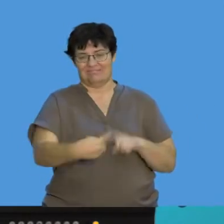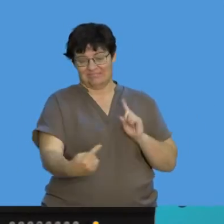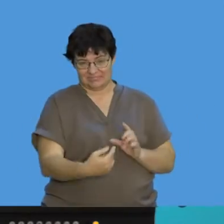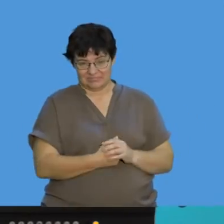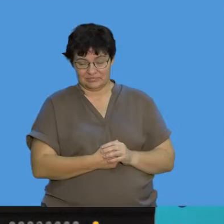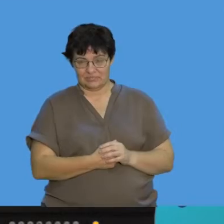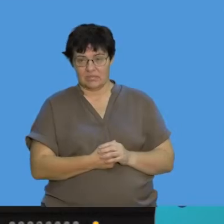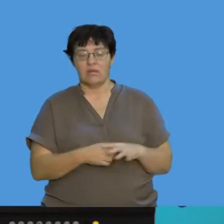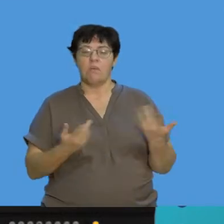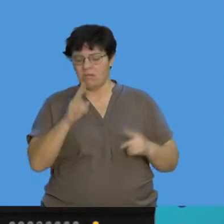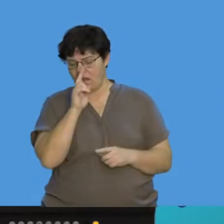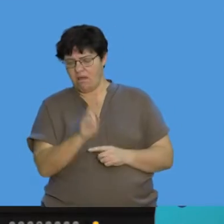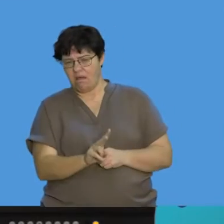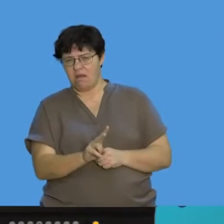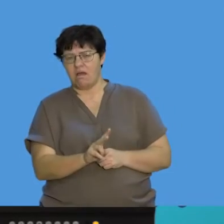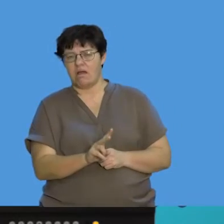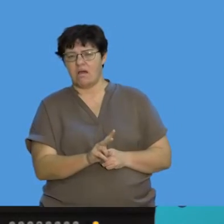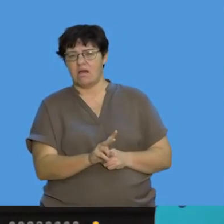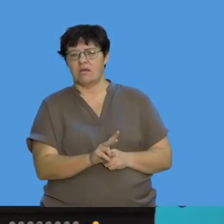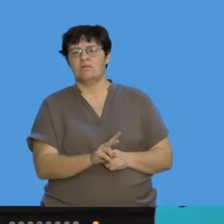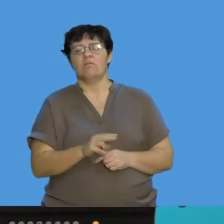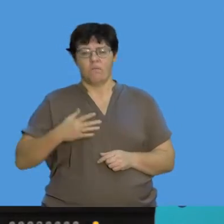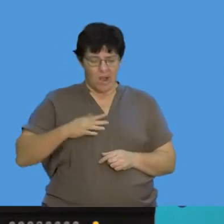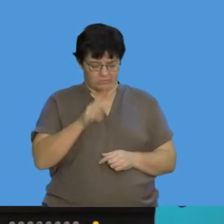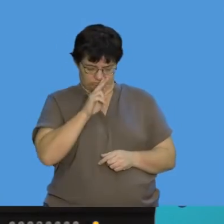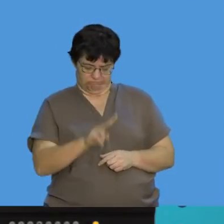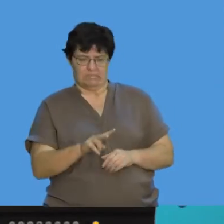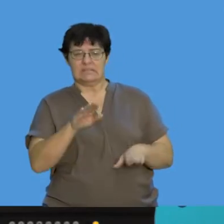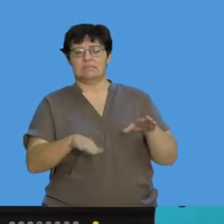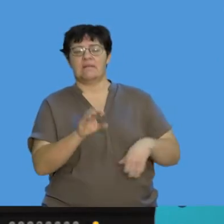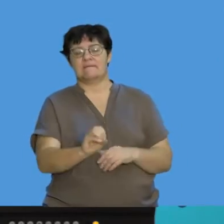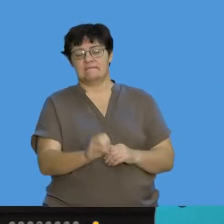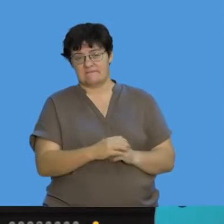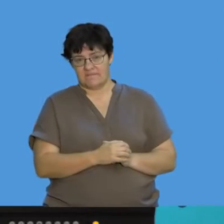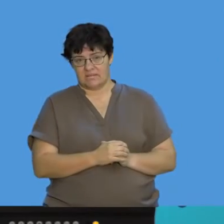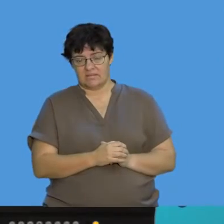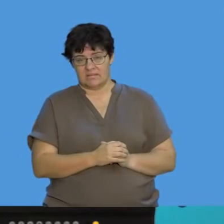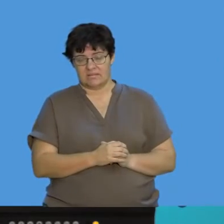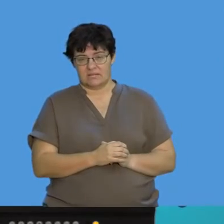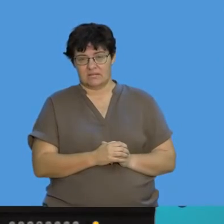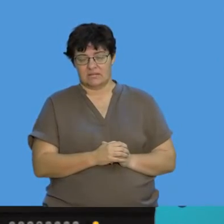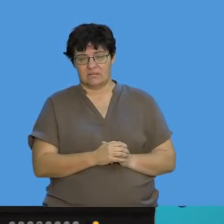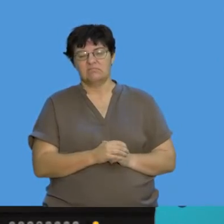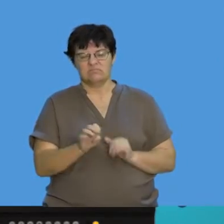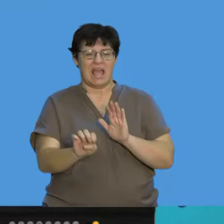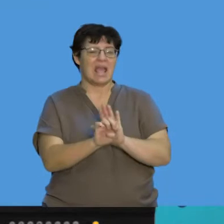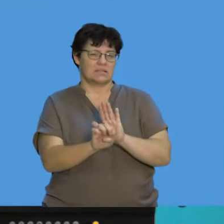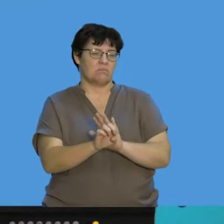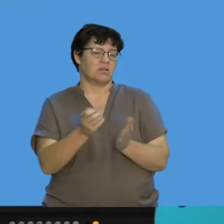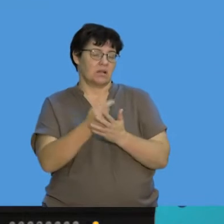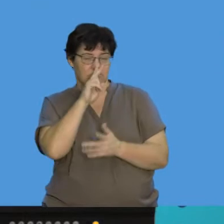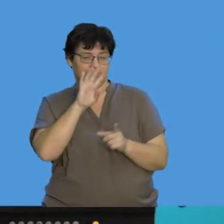now making it seem like you do know that they are similar to each other. So that's one of the examples that you can look at,